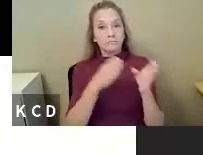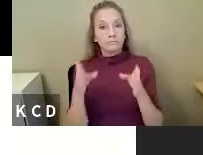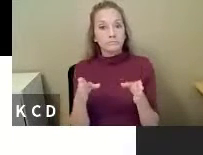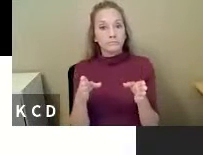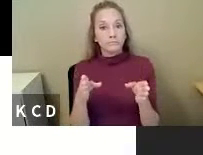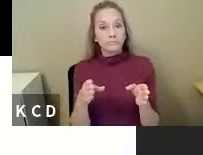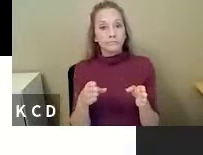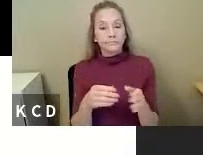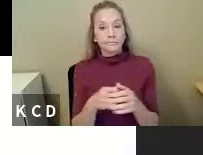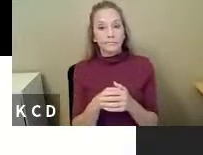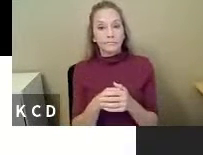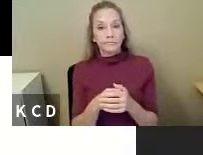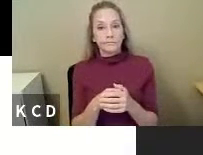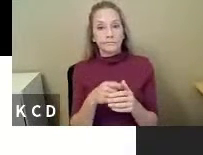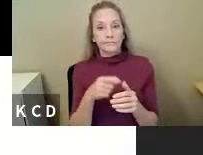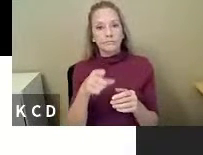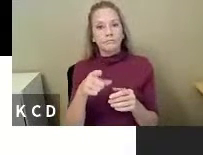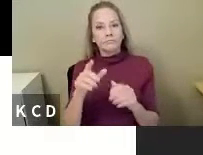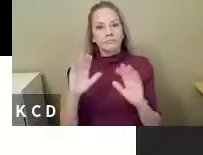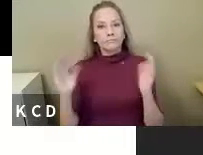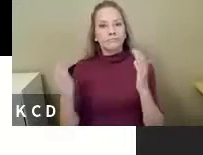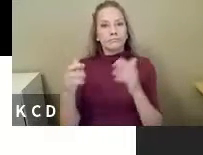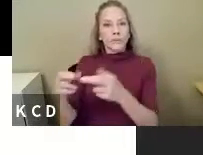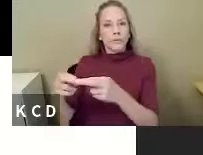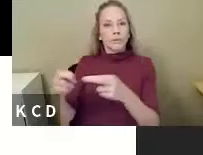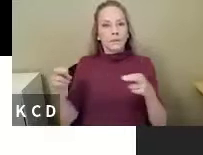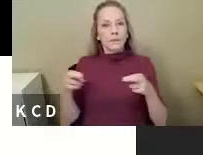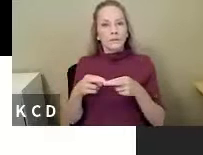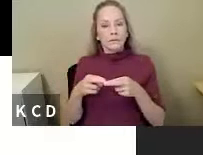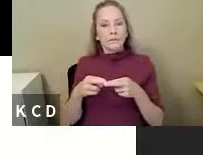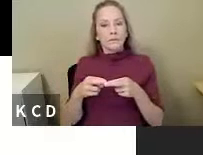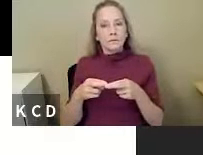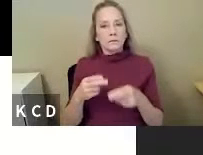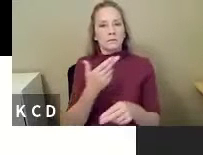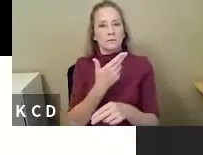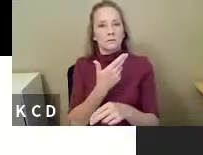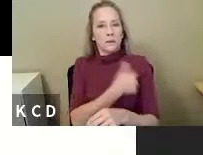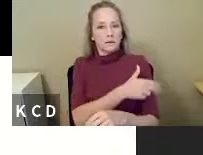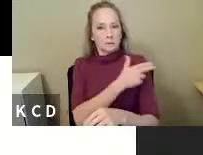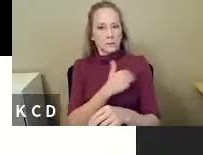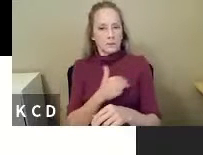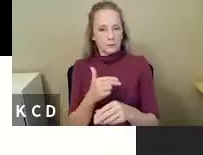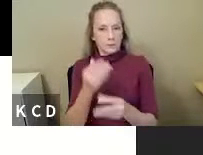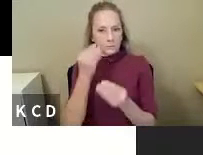And then this is the regional hospital census.